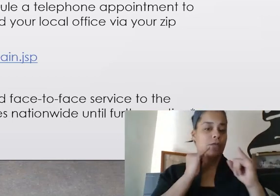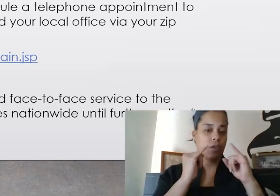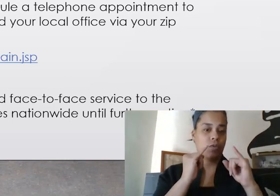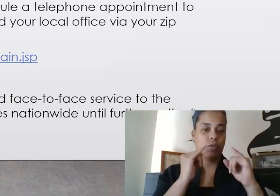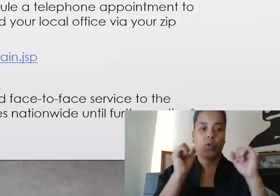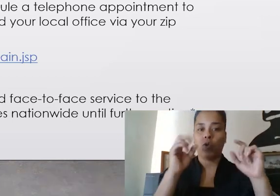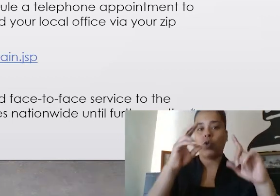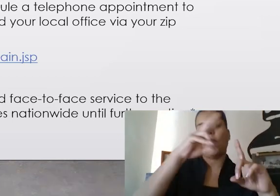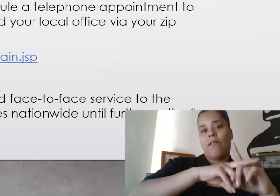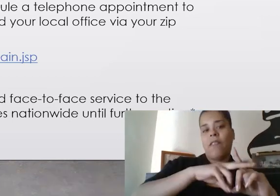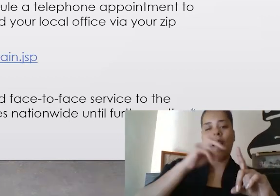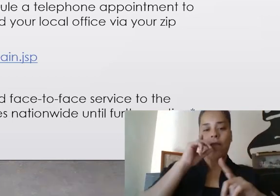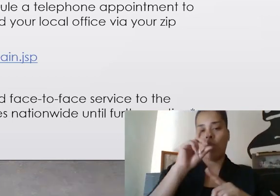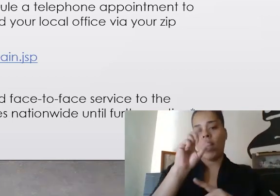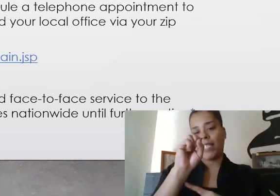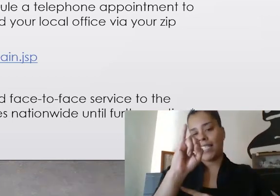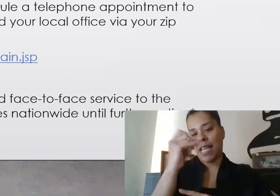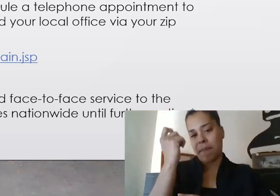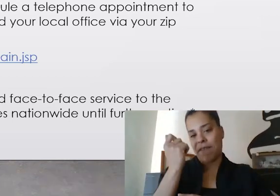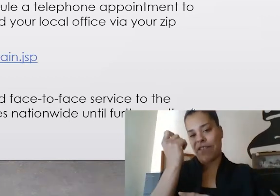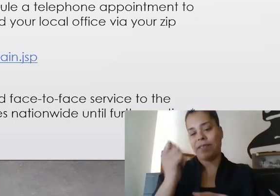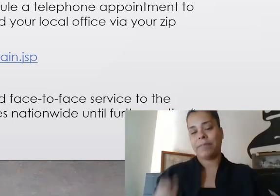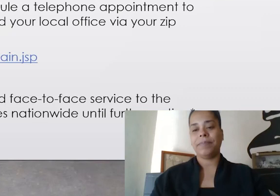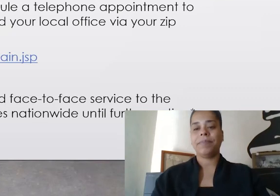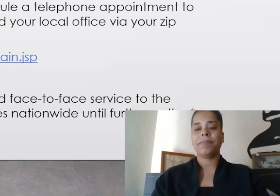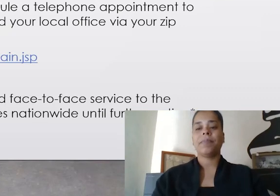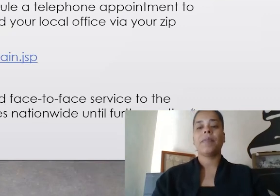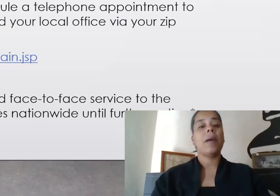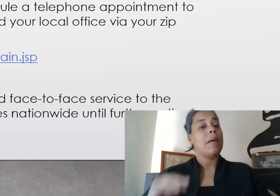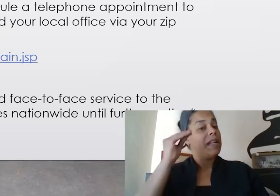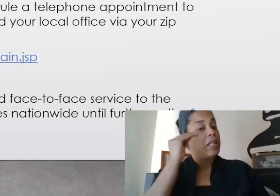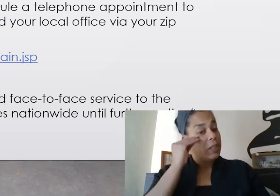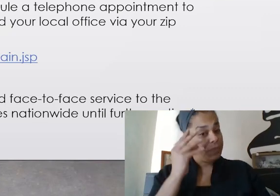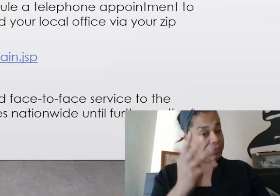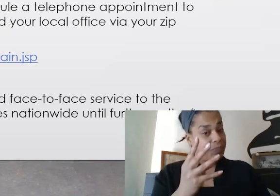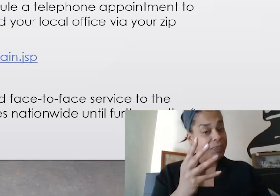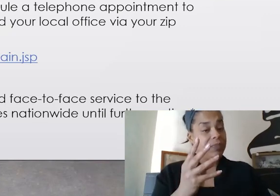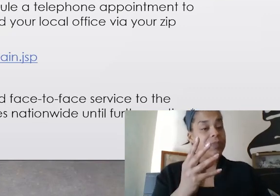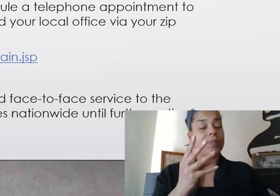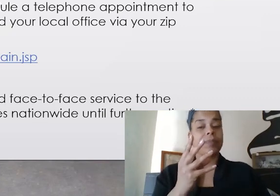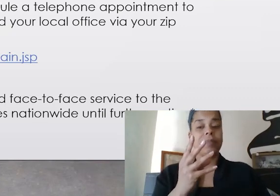benefits. I'll tell you right now, that is going to be